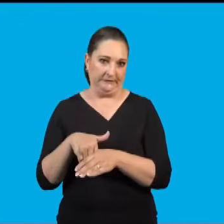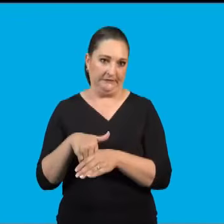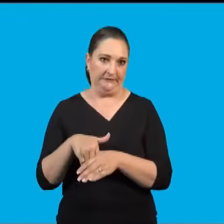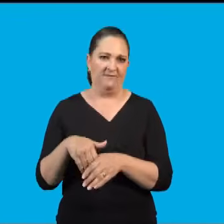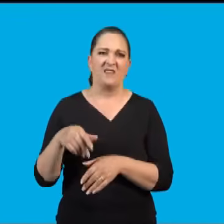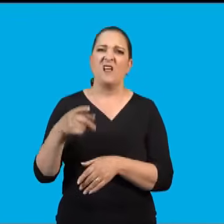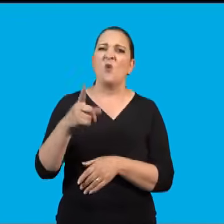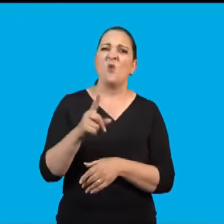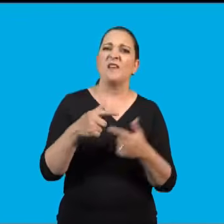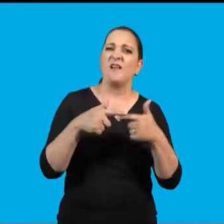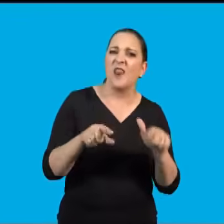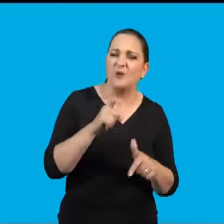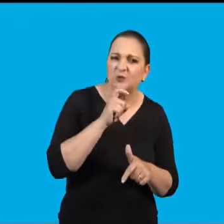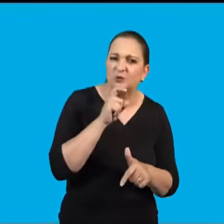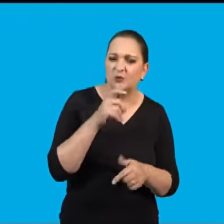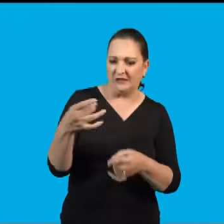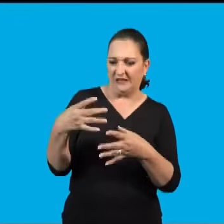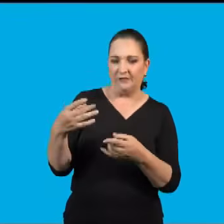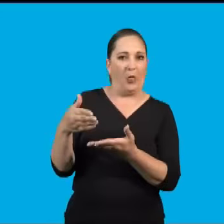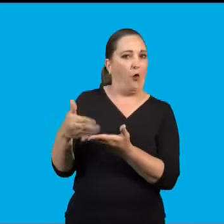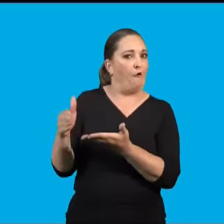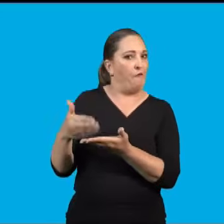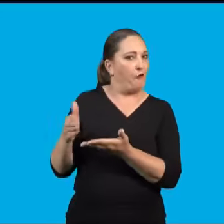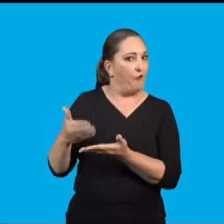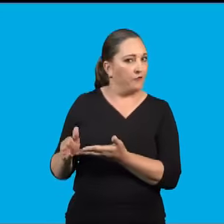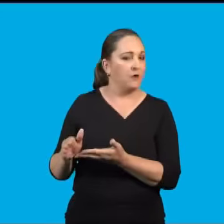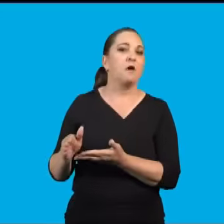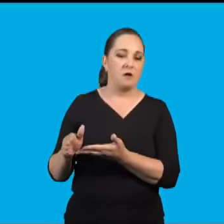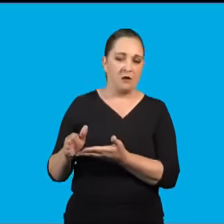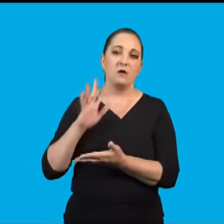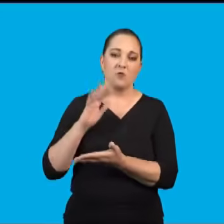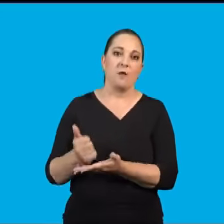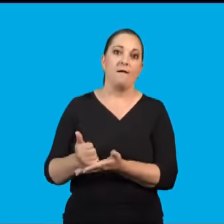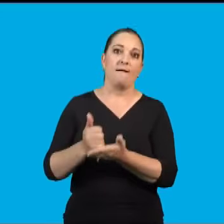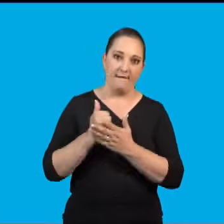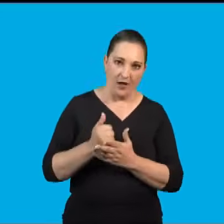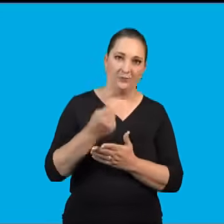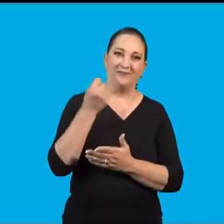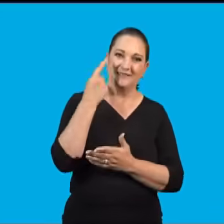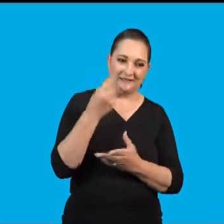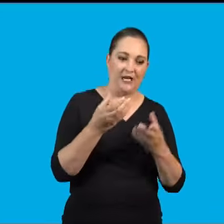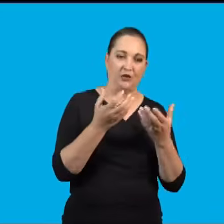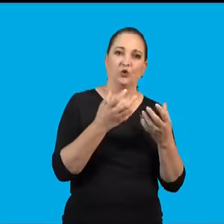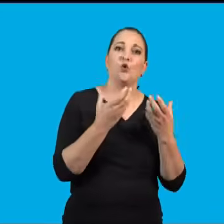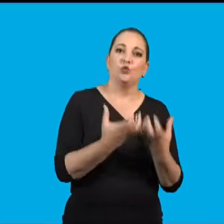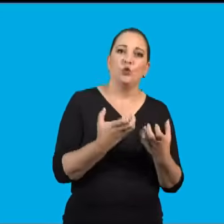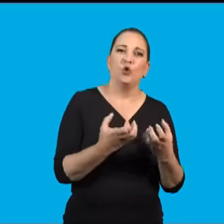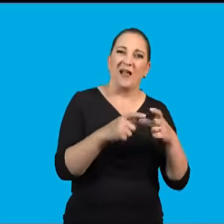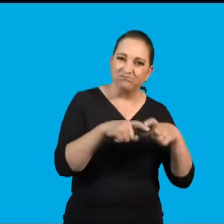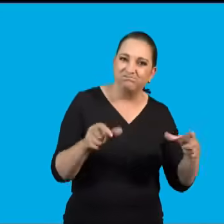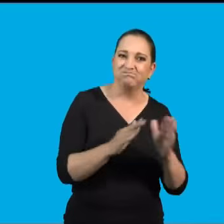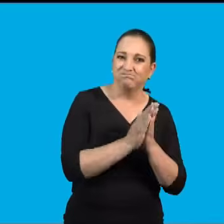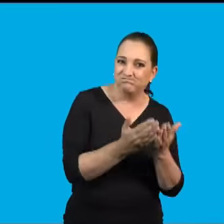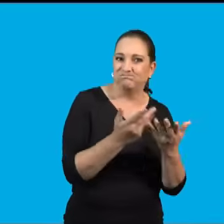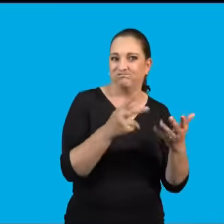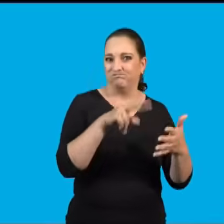or language are used, which information is left out. That will help you interpret the source and also understand what